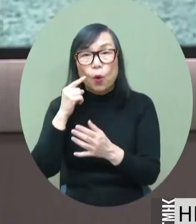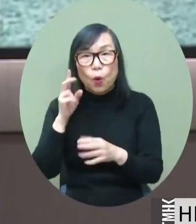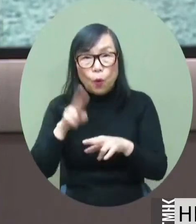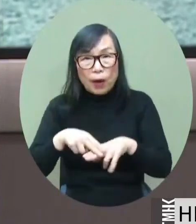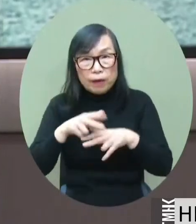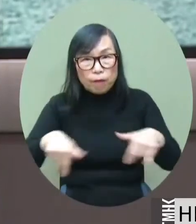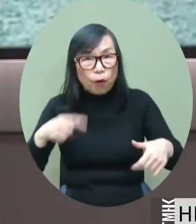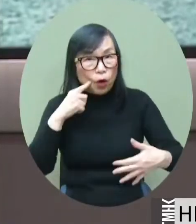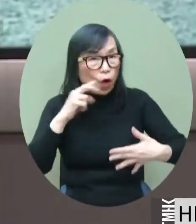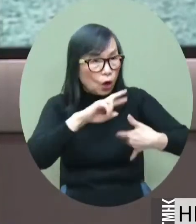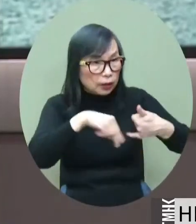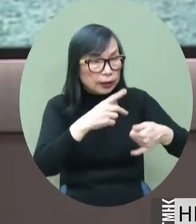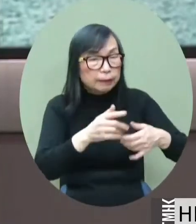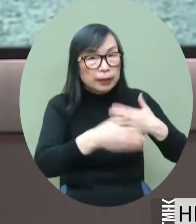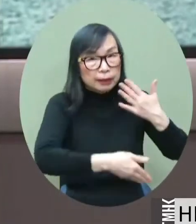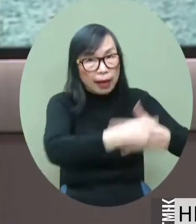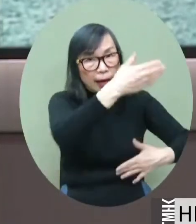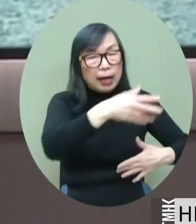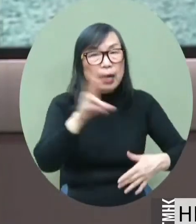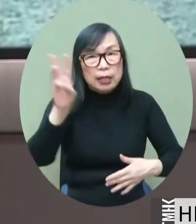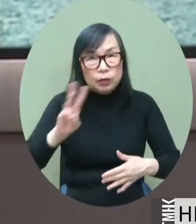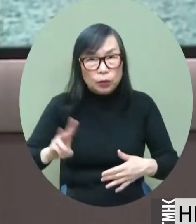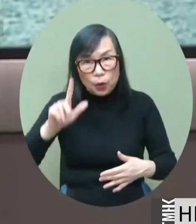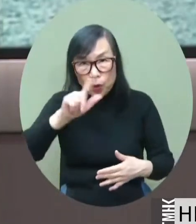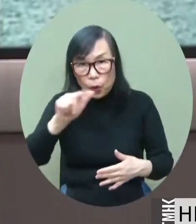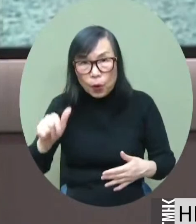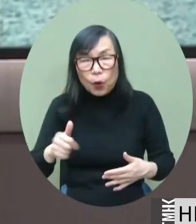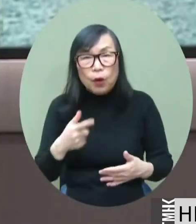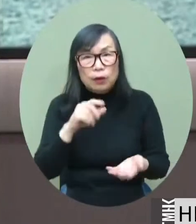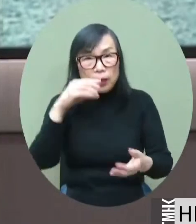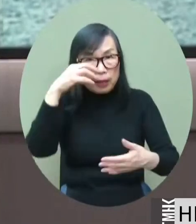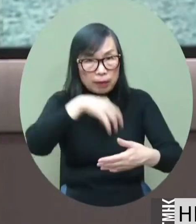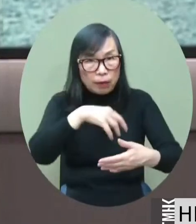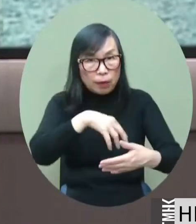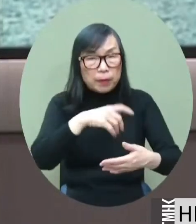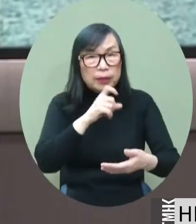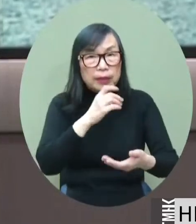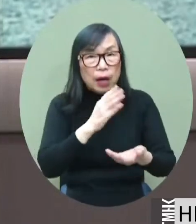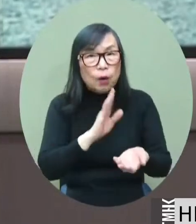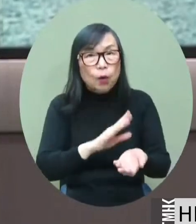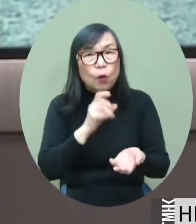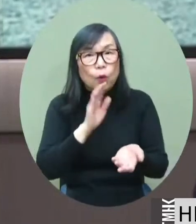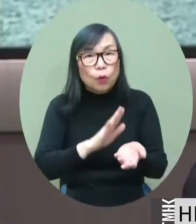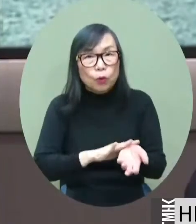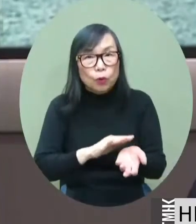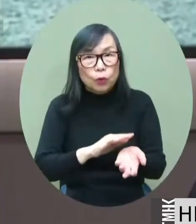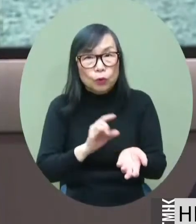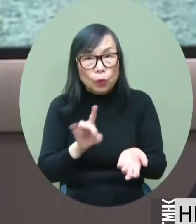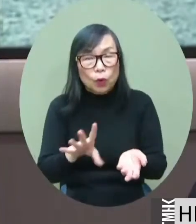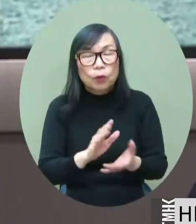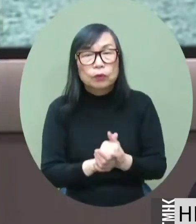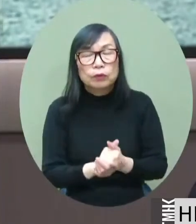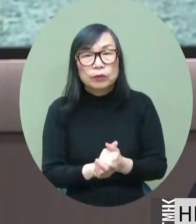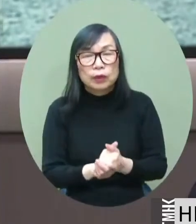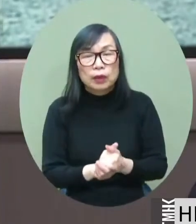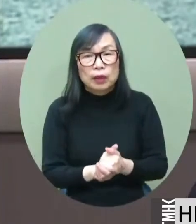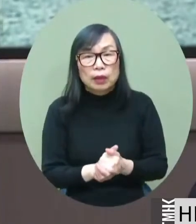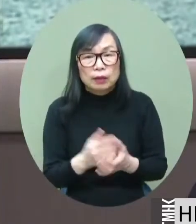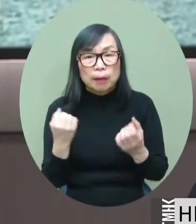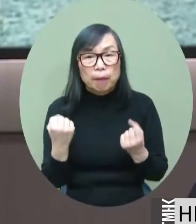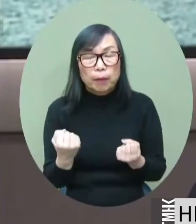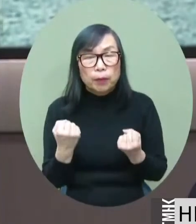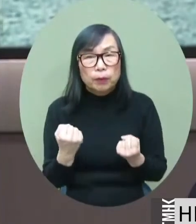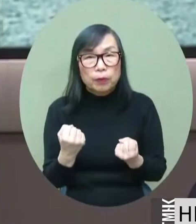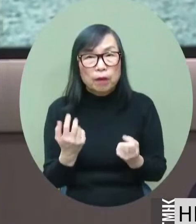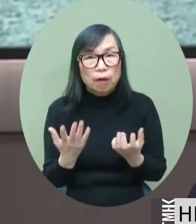that number will also drop. So we are really targeting buildings with virus found